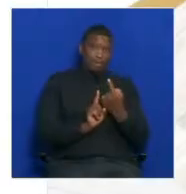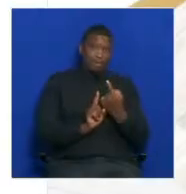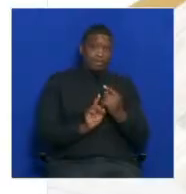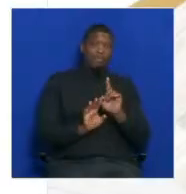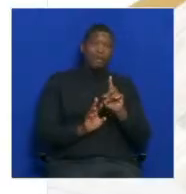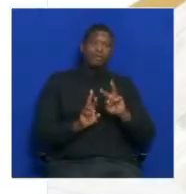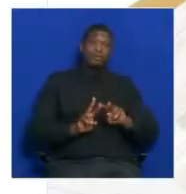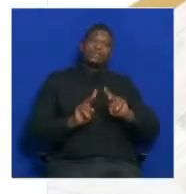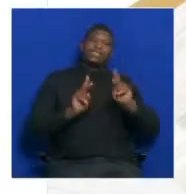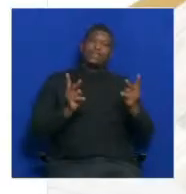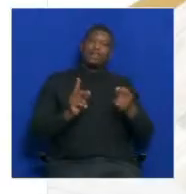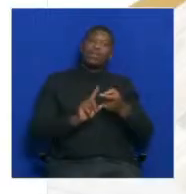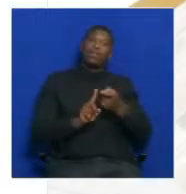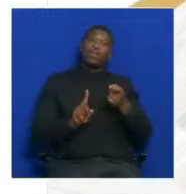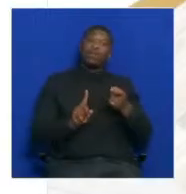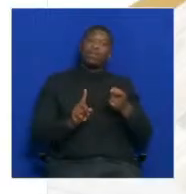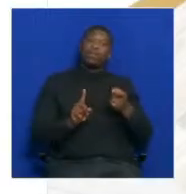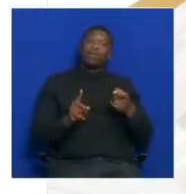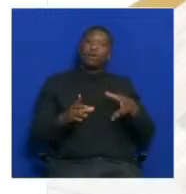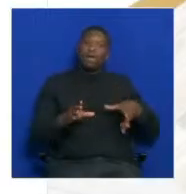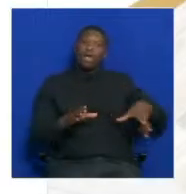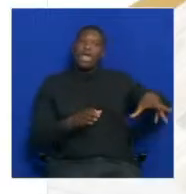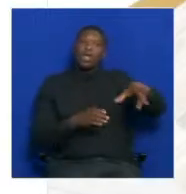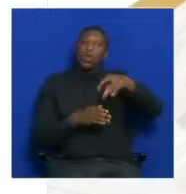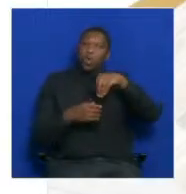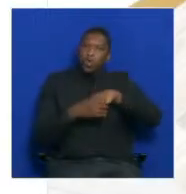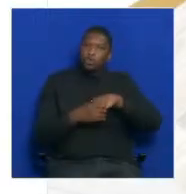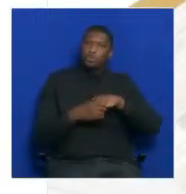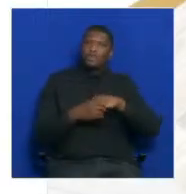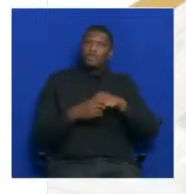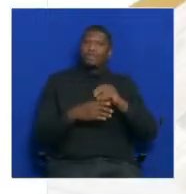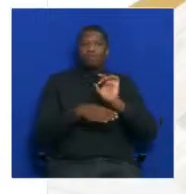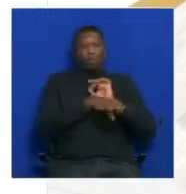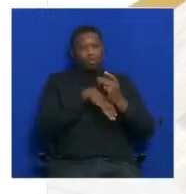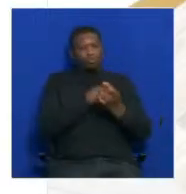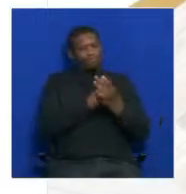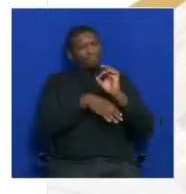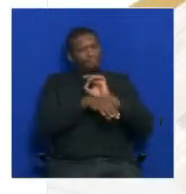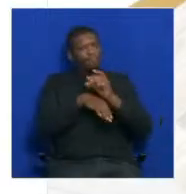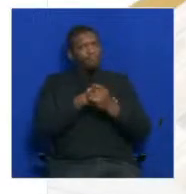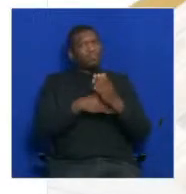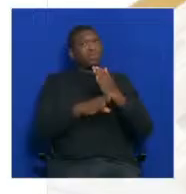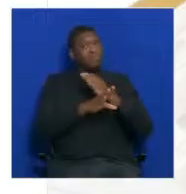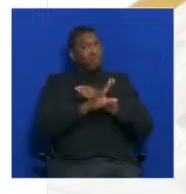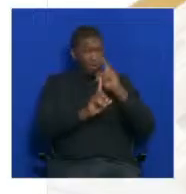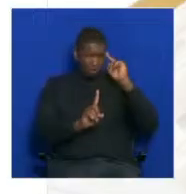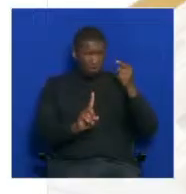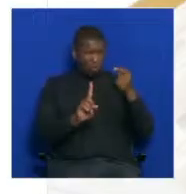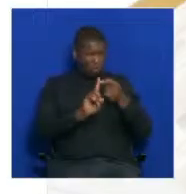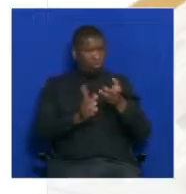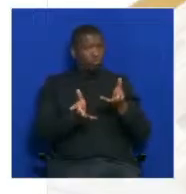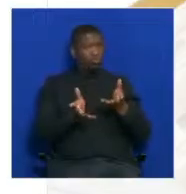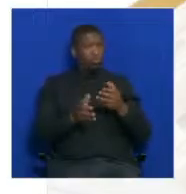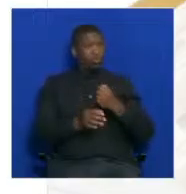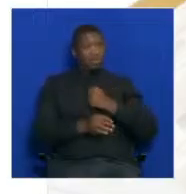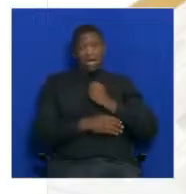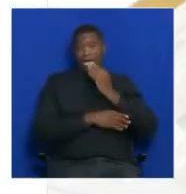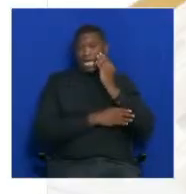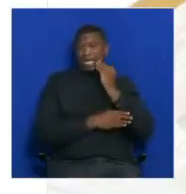inclusive consultative process by which the manual was originally made. In my experience in government,